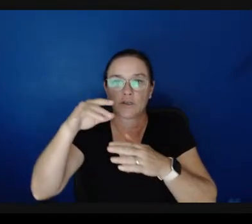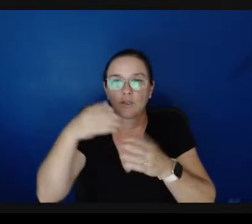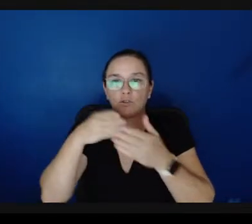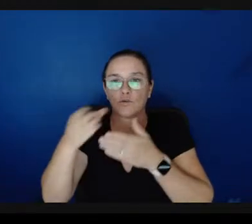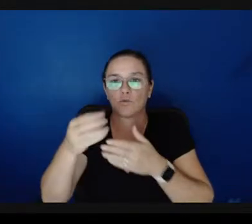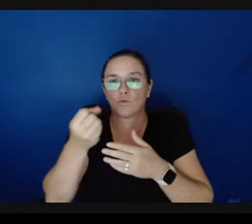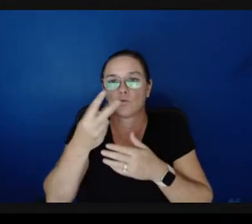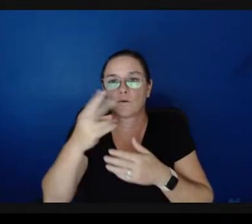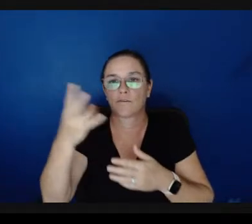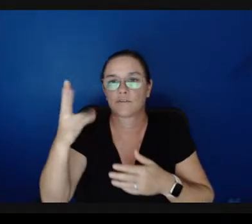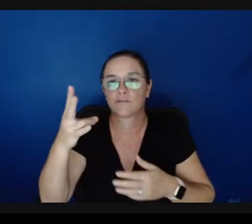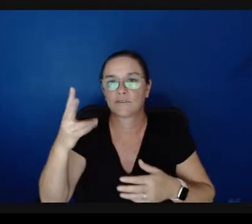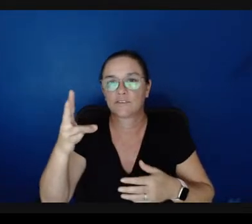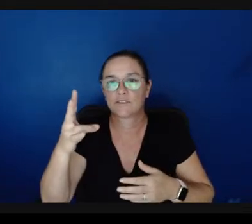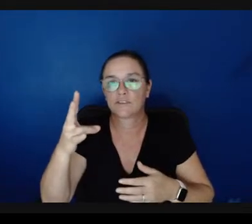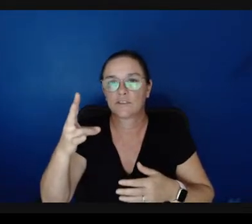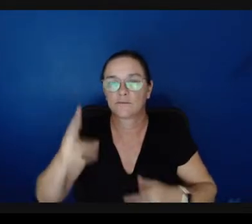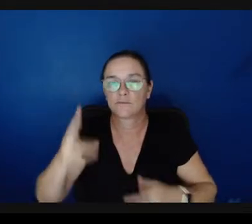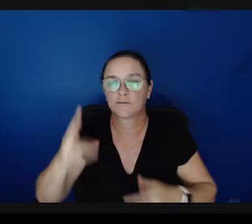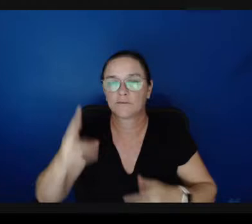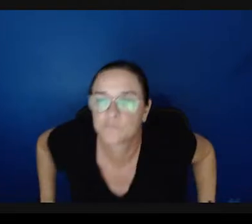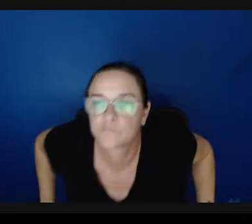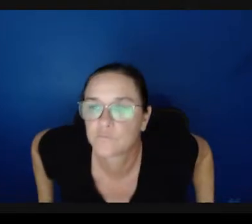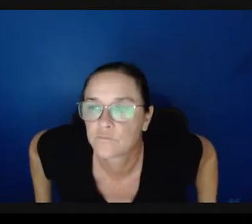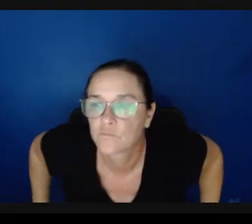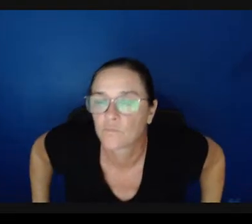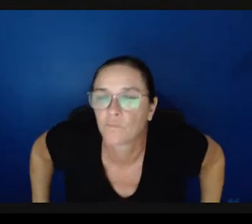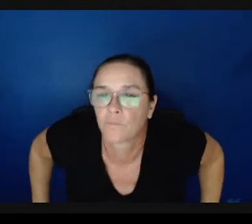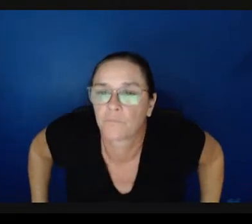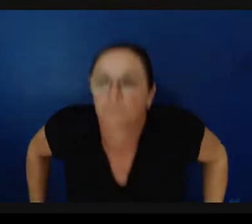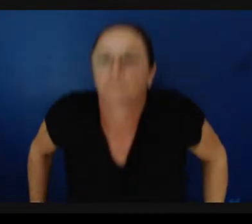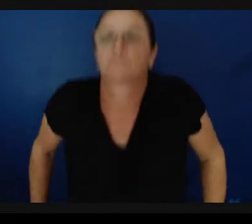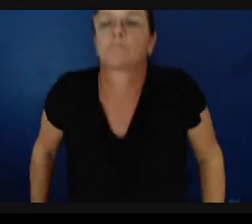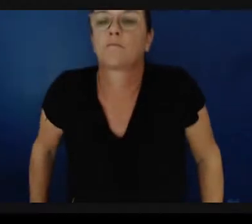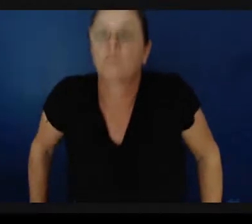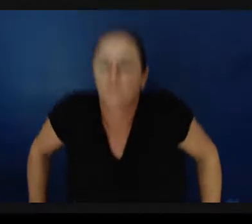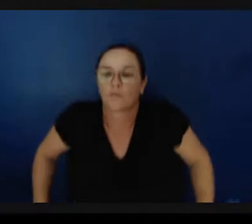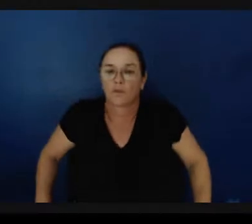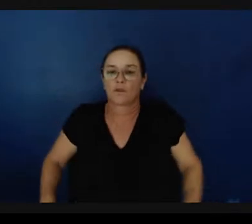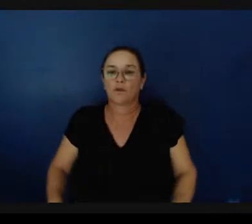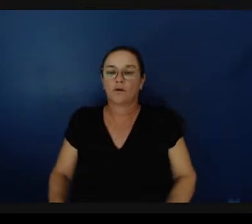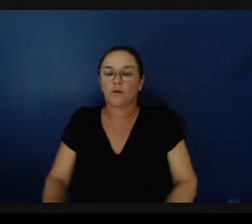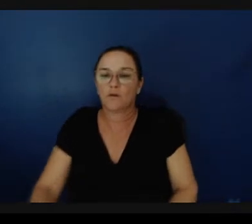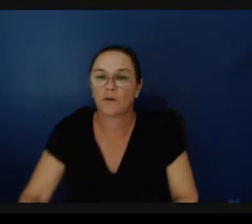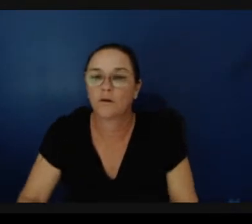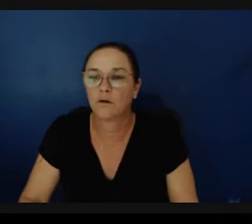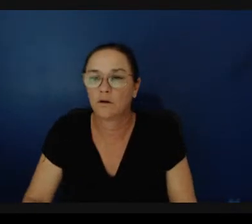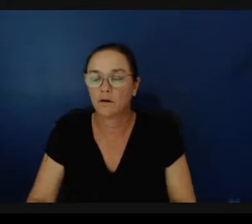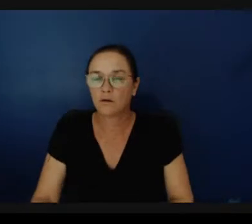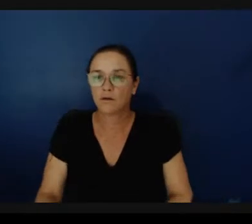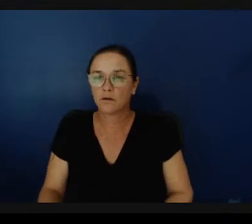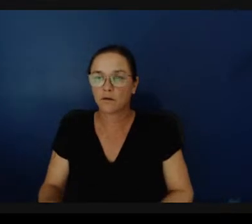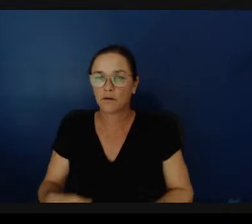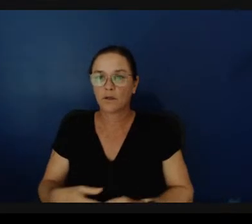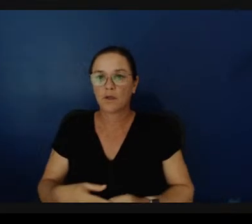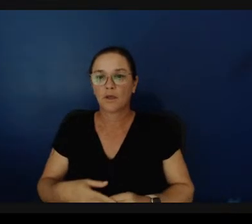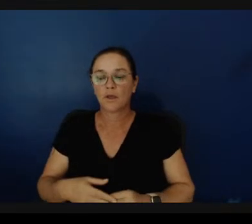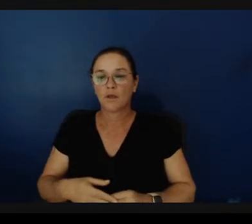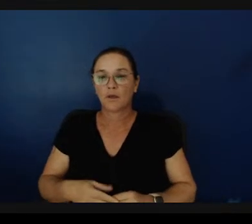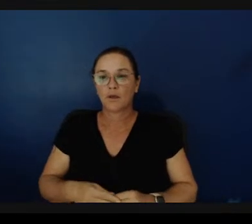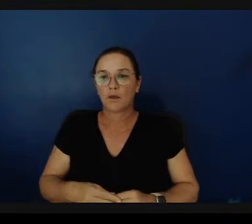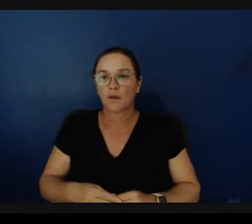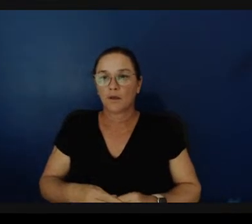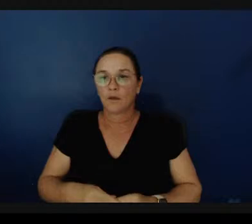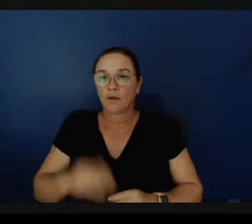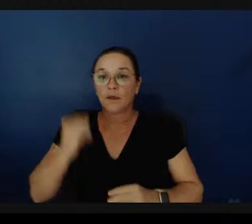a couple of days ago. So let's show you what that looks like. And here it is. And if